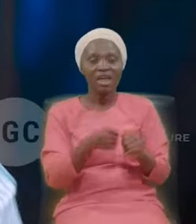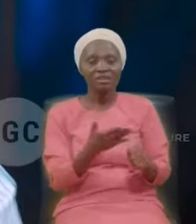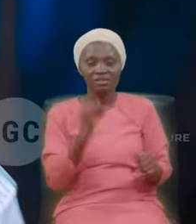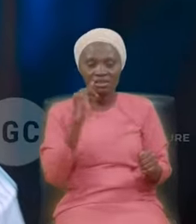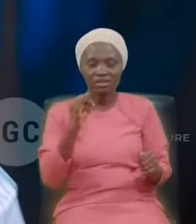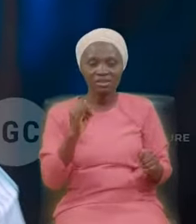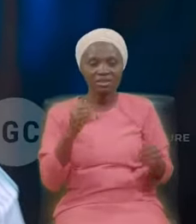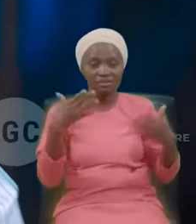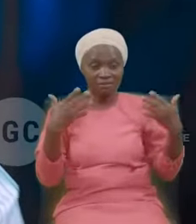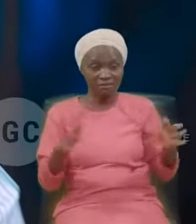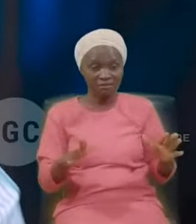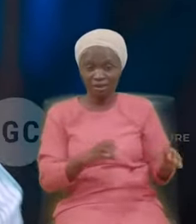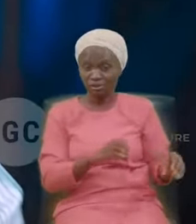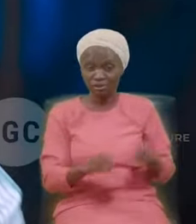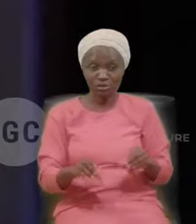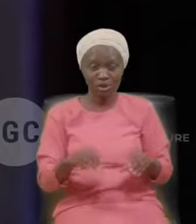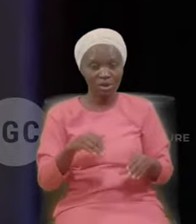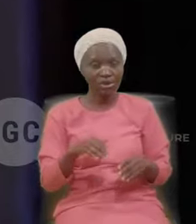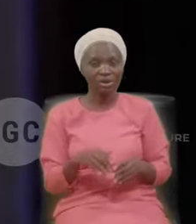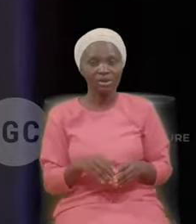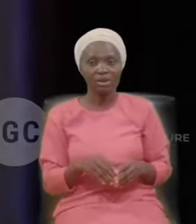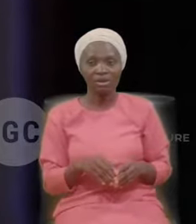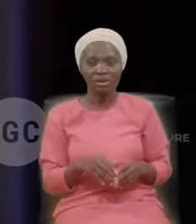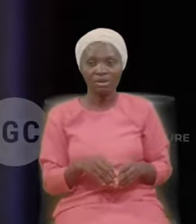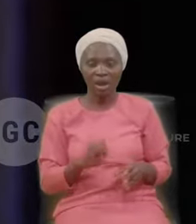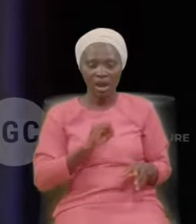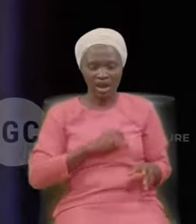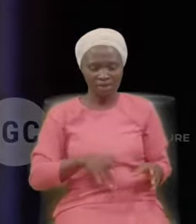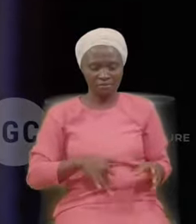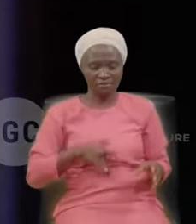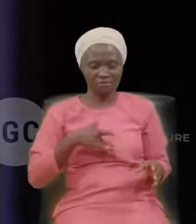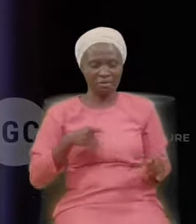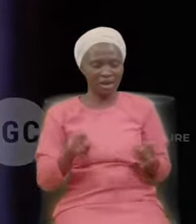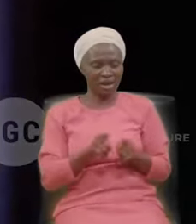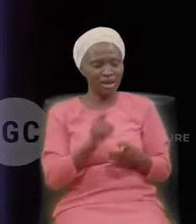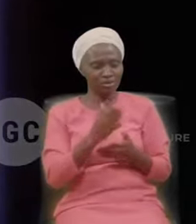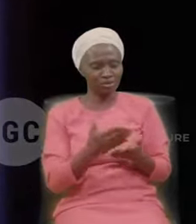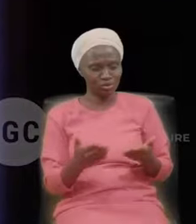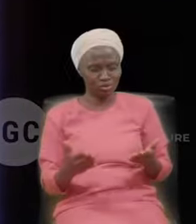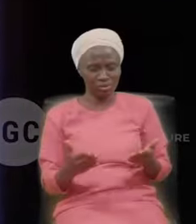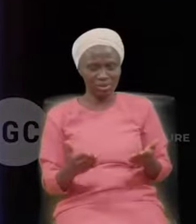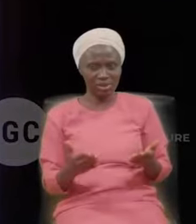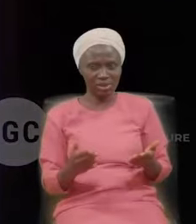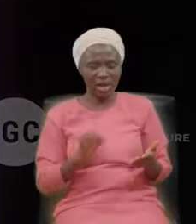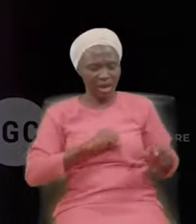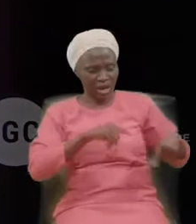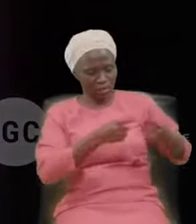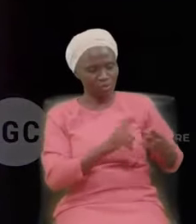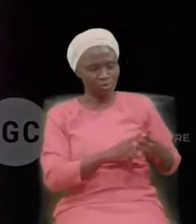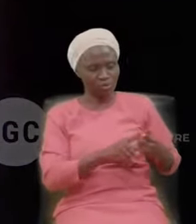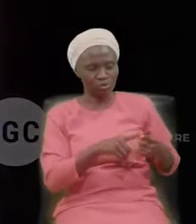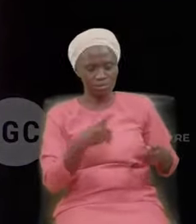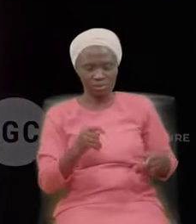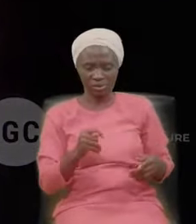is done in the right way he want. I feel like something like that. I go to the toilet.